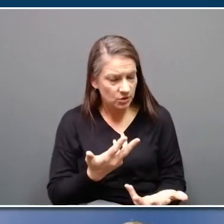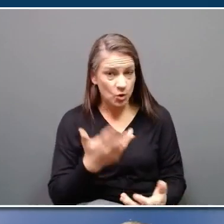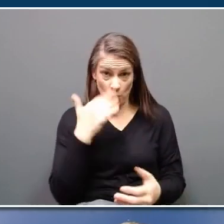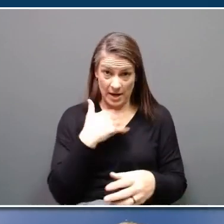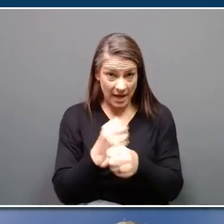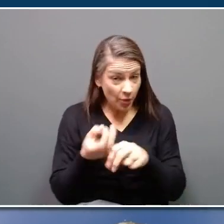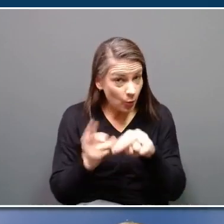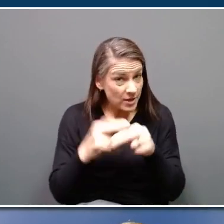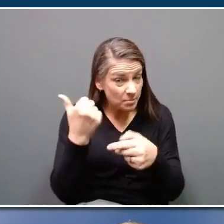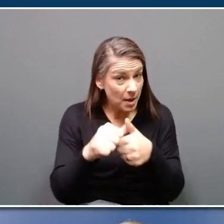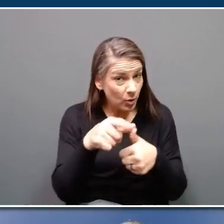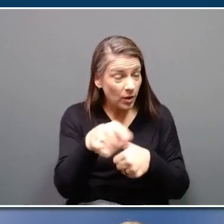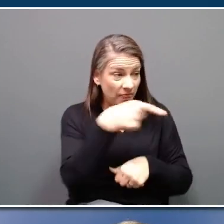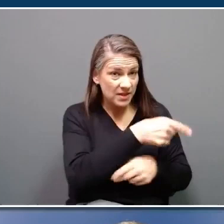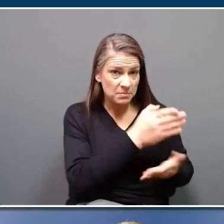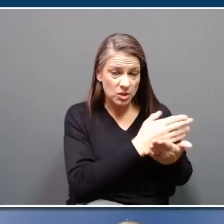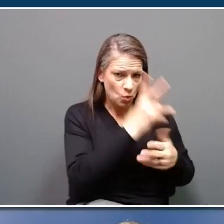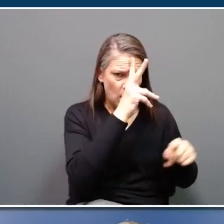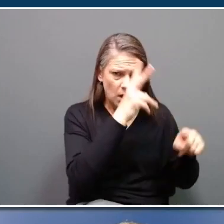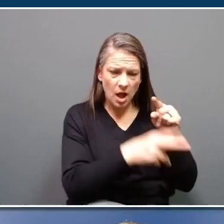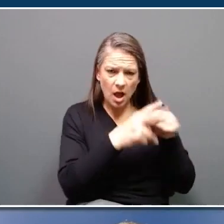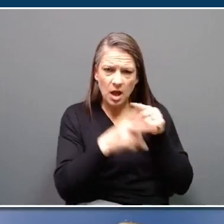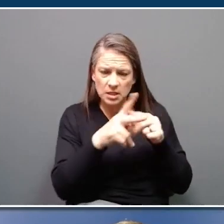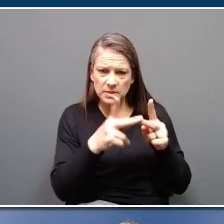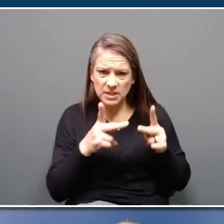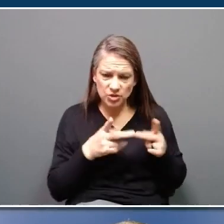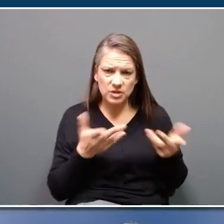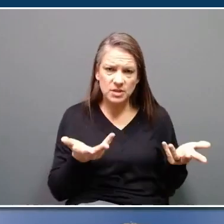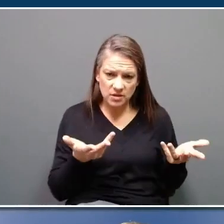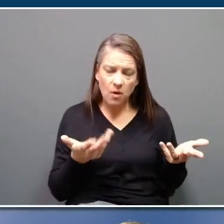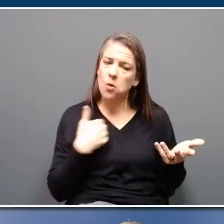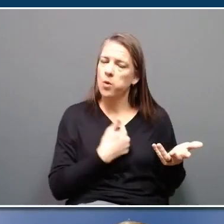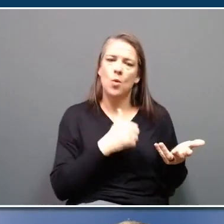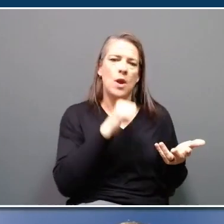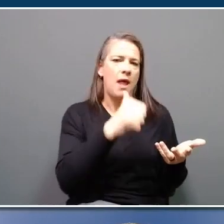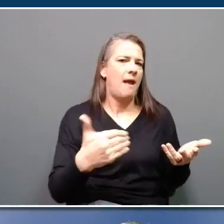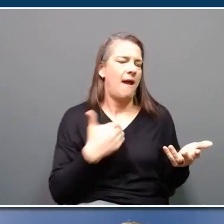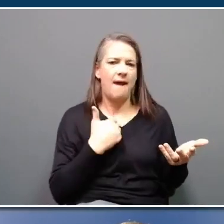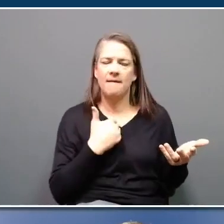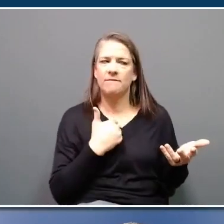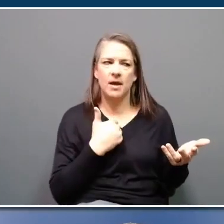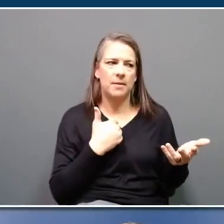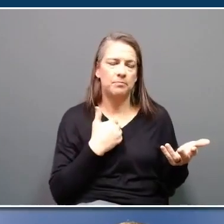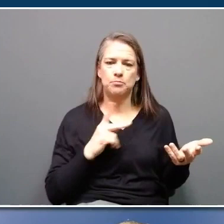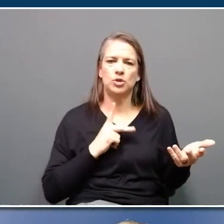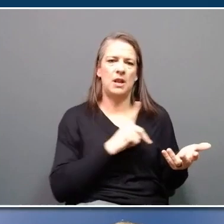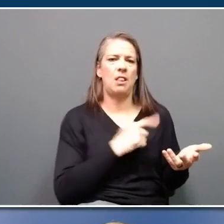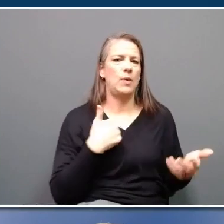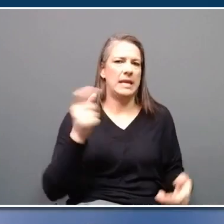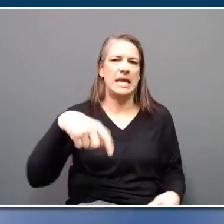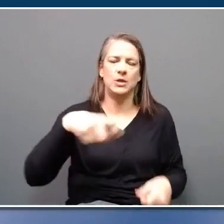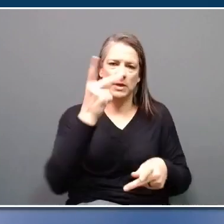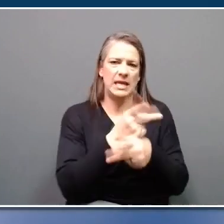but this budget would cut all the vacant positions we're trying to fill, so we would not have the personnel we need to keep our facility